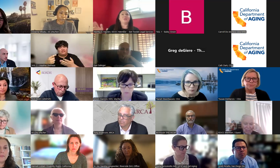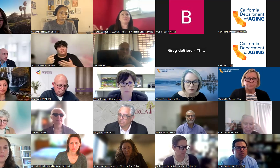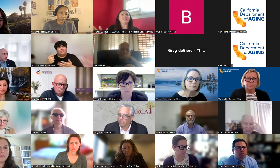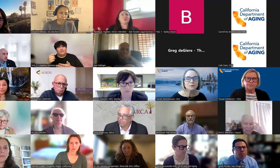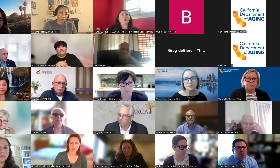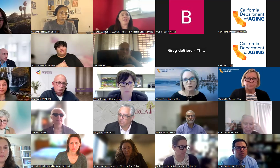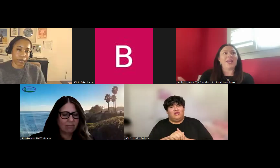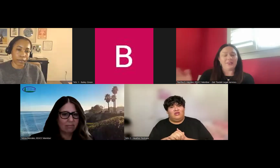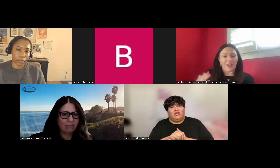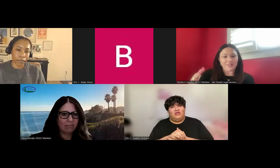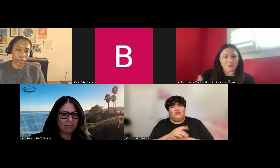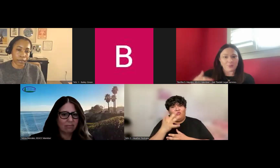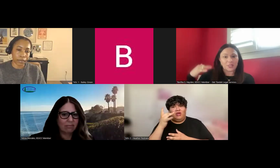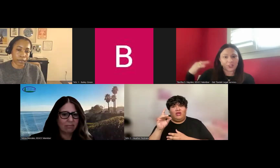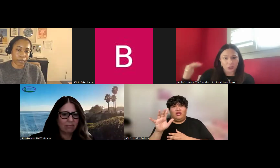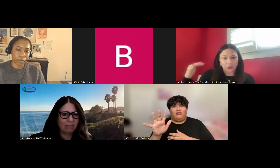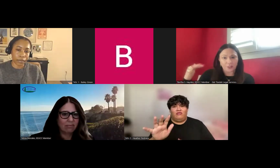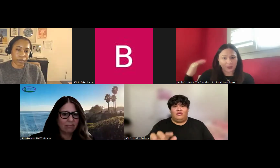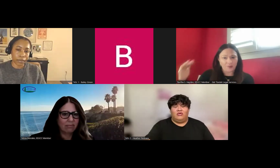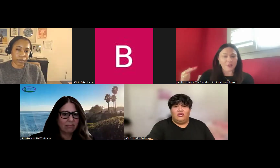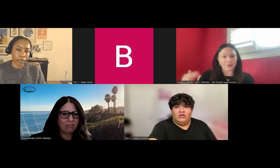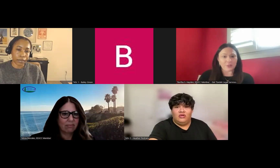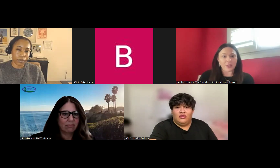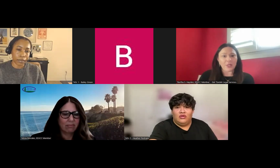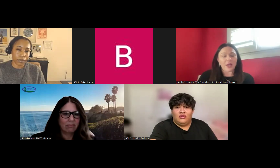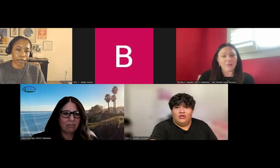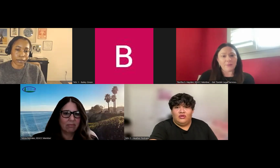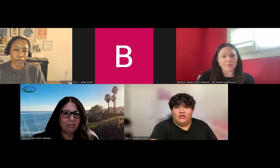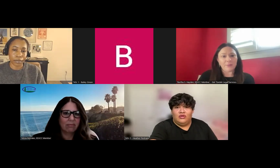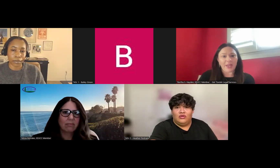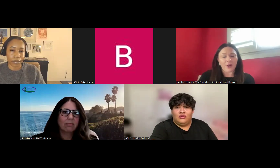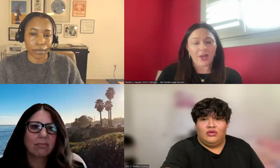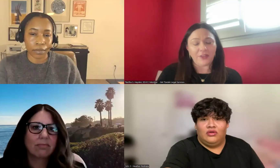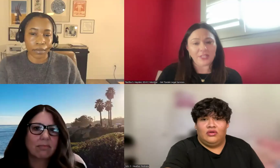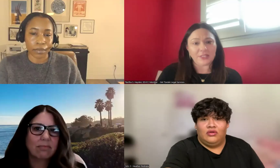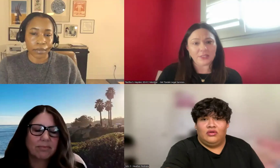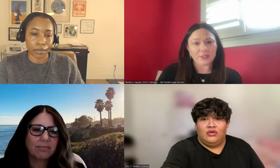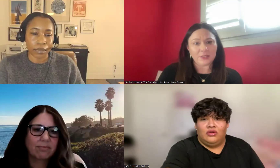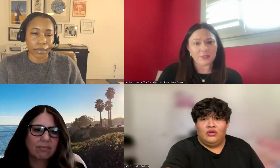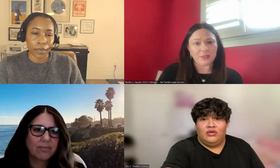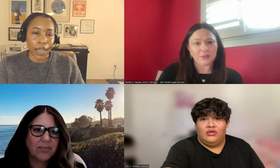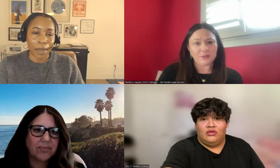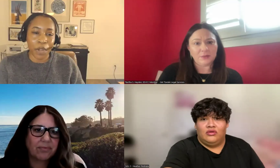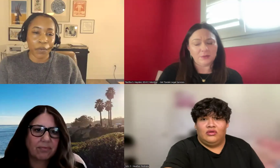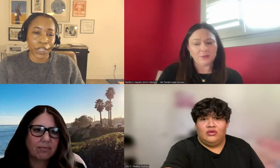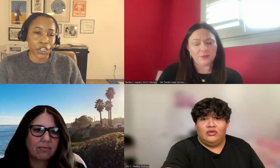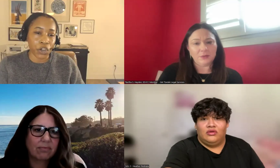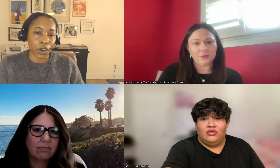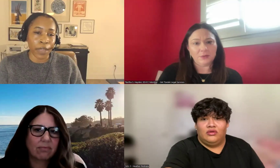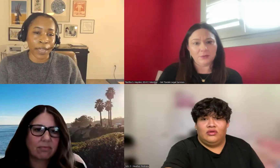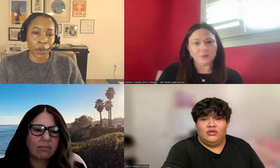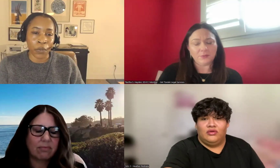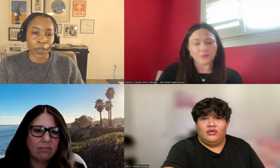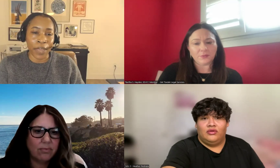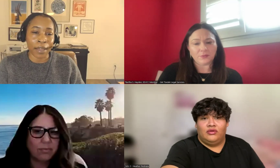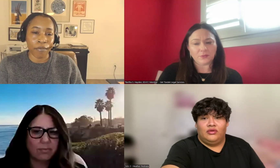any circumstances why 85 seems to be a surge for some of those behavioral health needs? I'm not really sure.